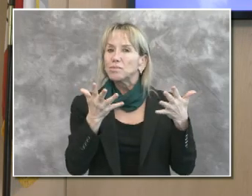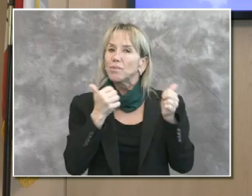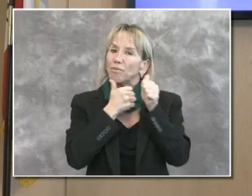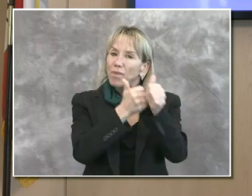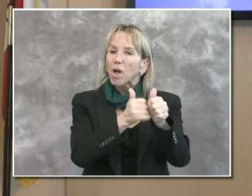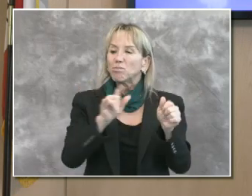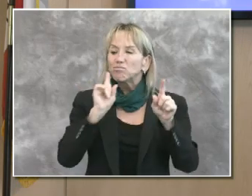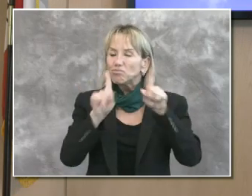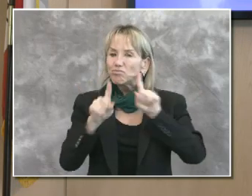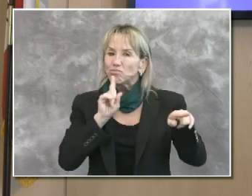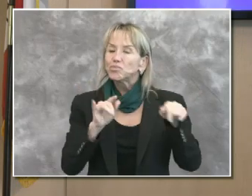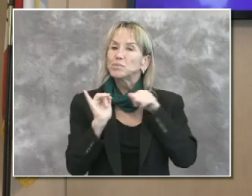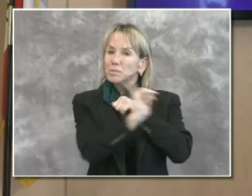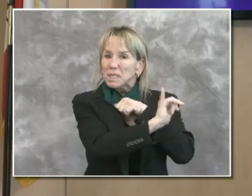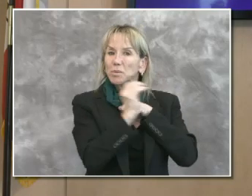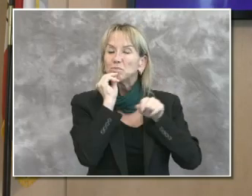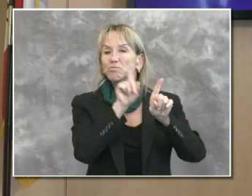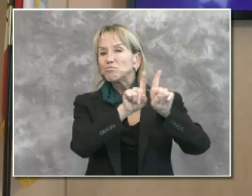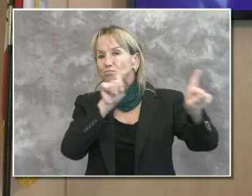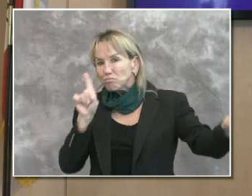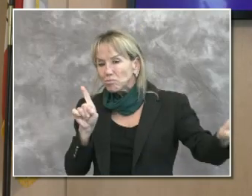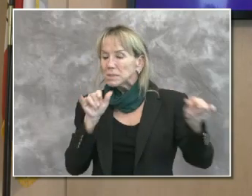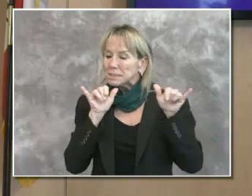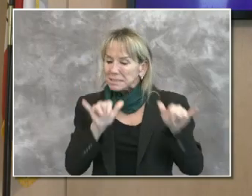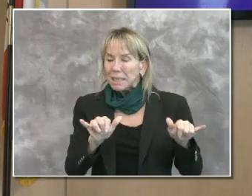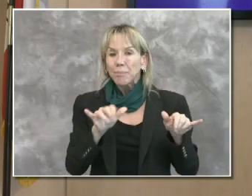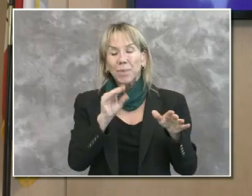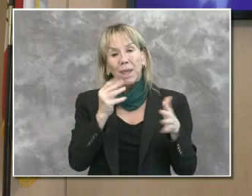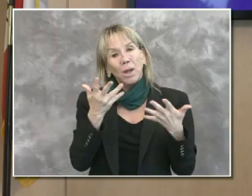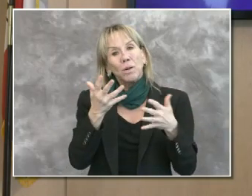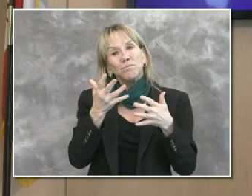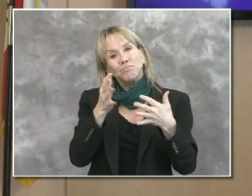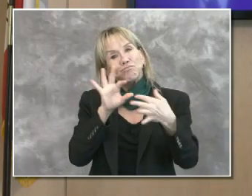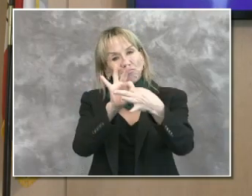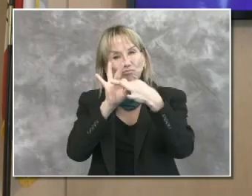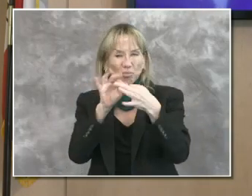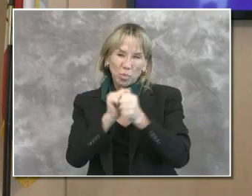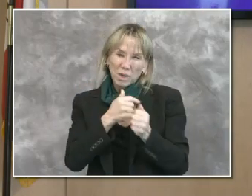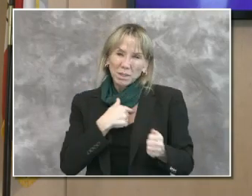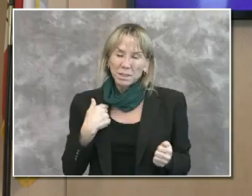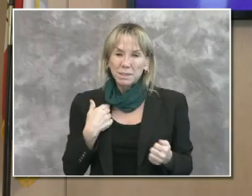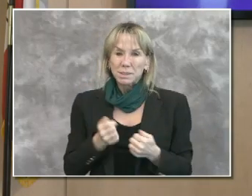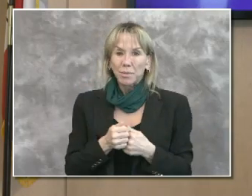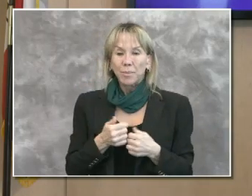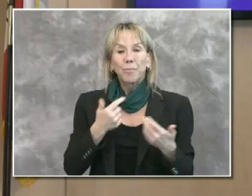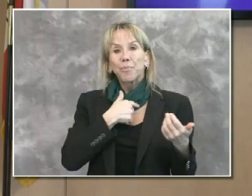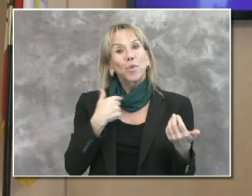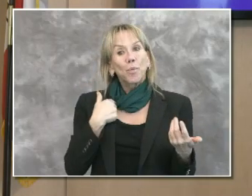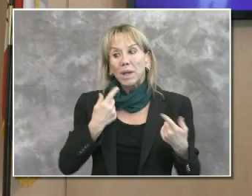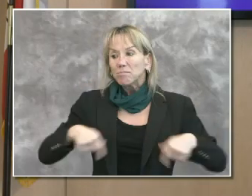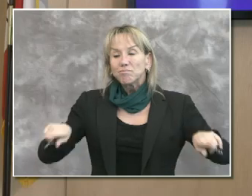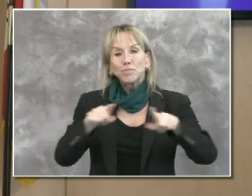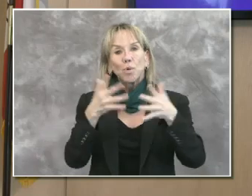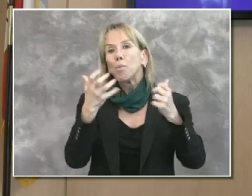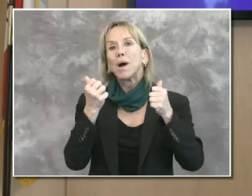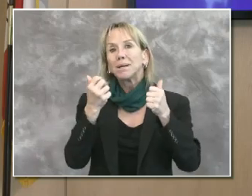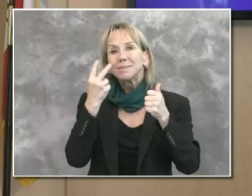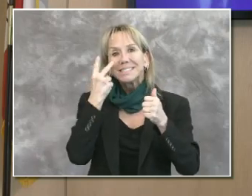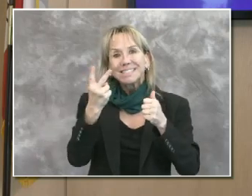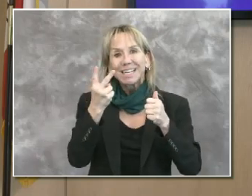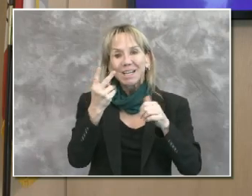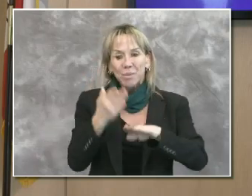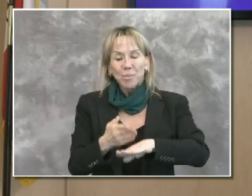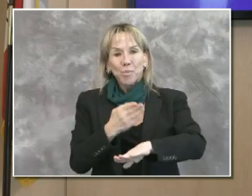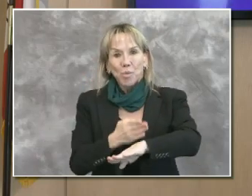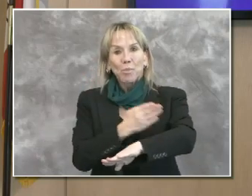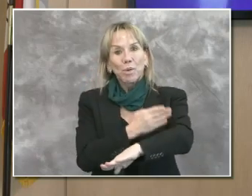course, to remain vigilant, and continue to work through this with us. We want to continue that solid progress we've seen.